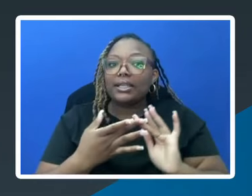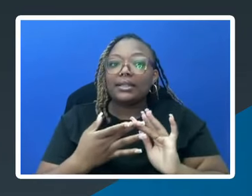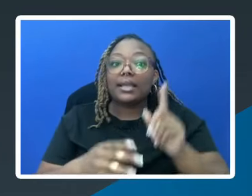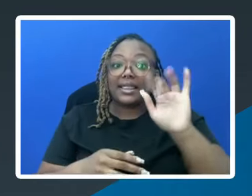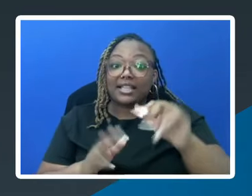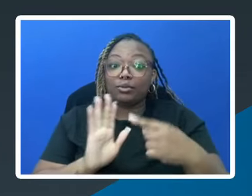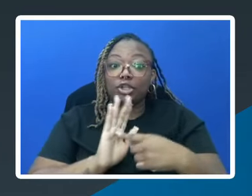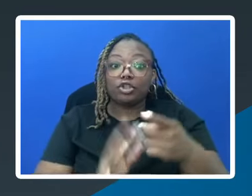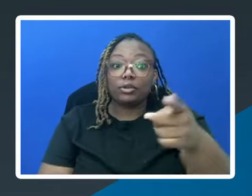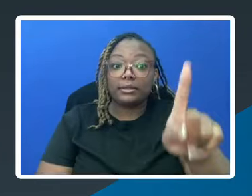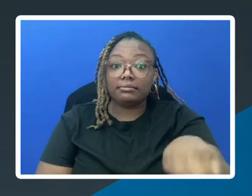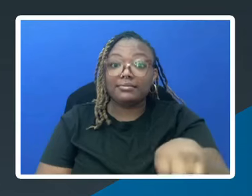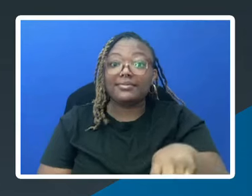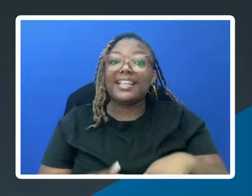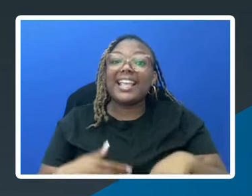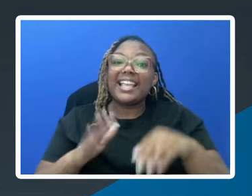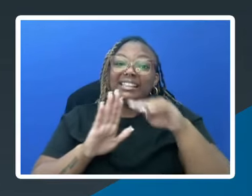of